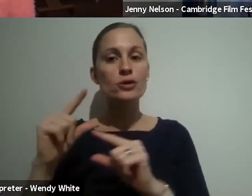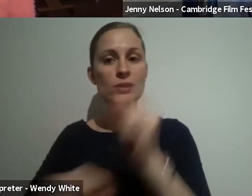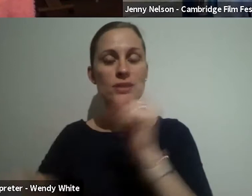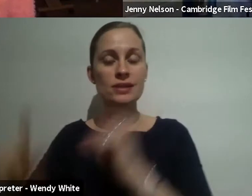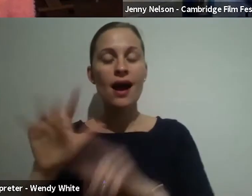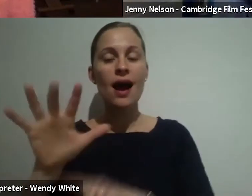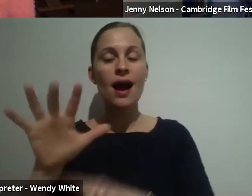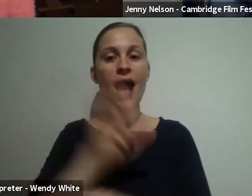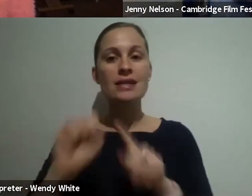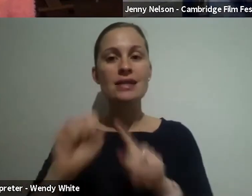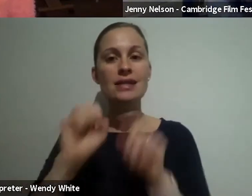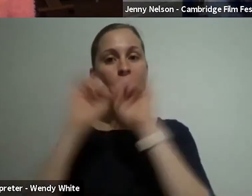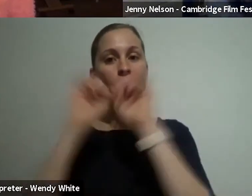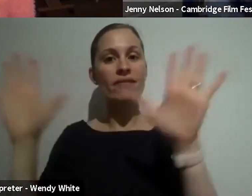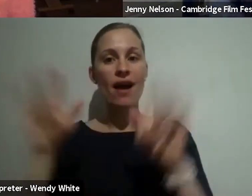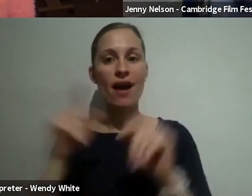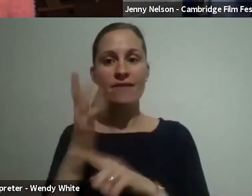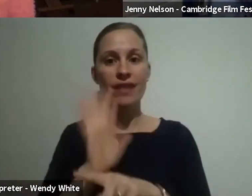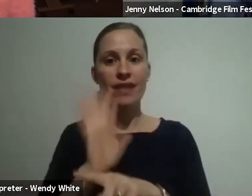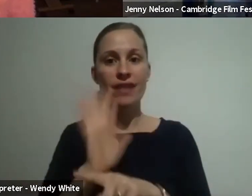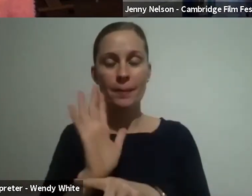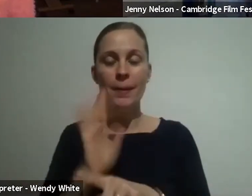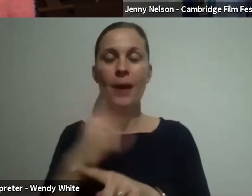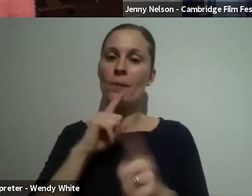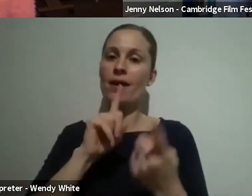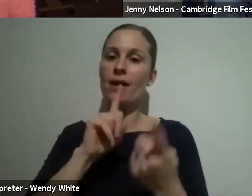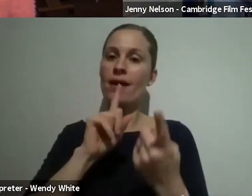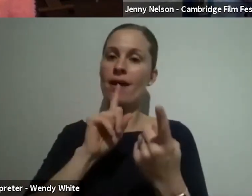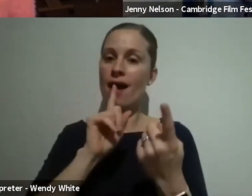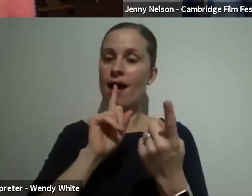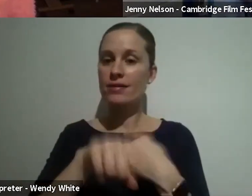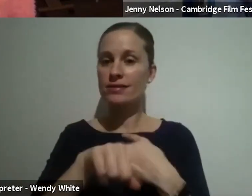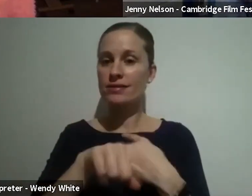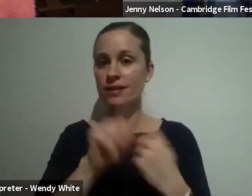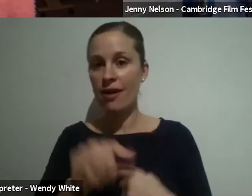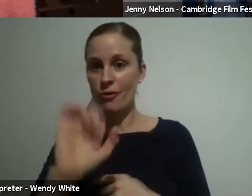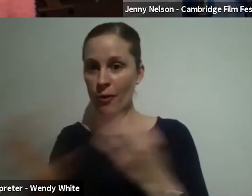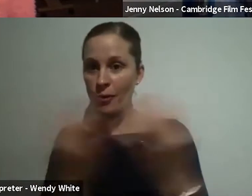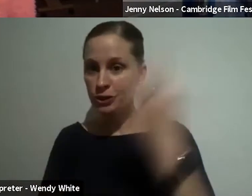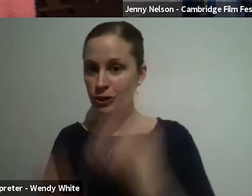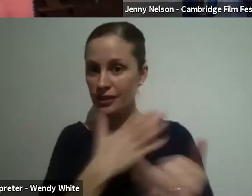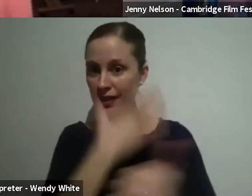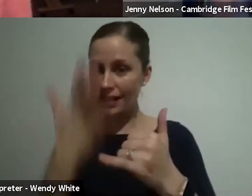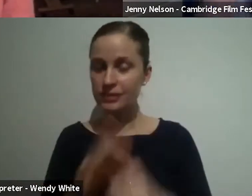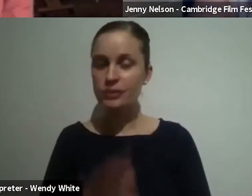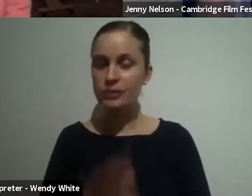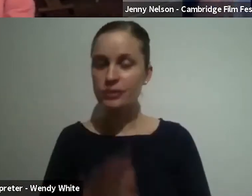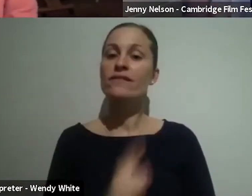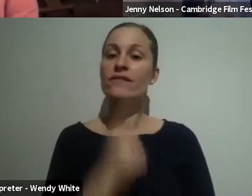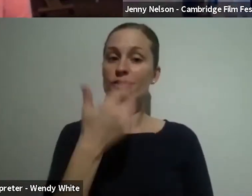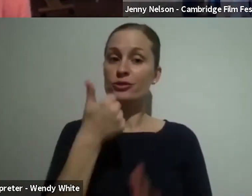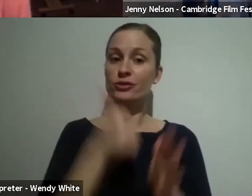AMPLIFY Film, and we'll answer your questions. We'll get the questions at the end. So just to start off, Pilar, for people